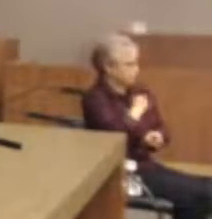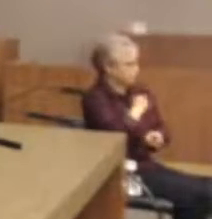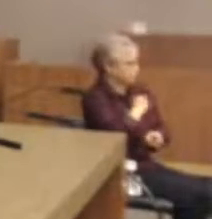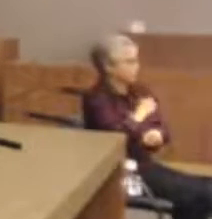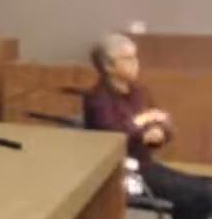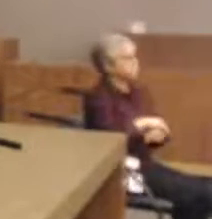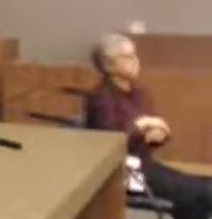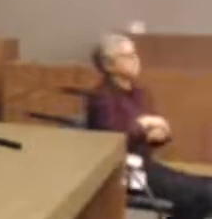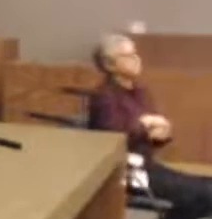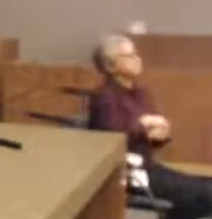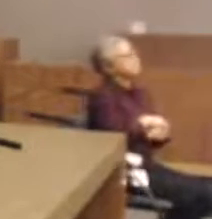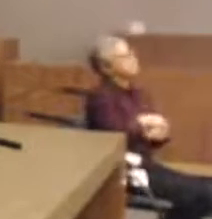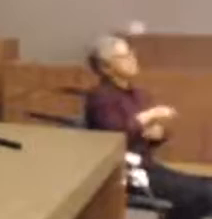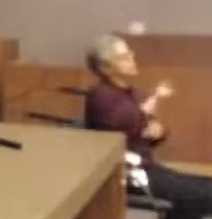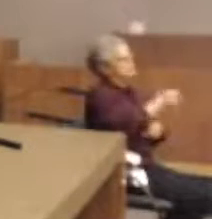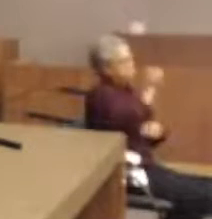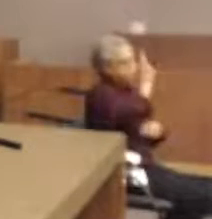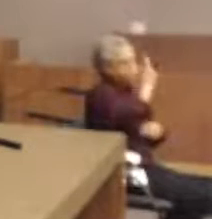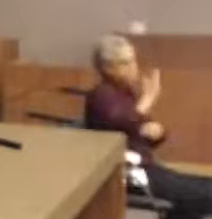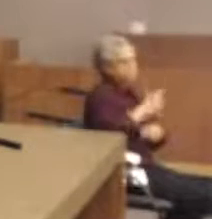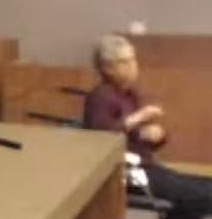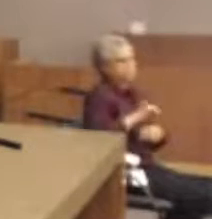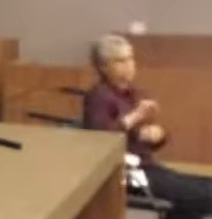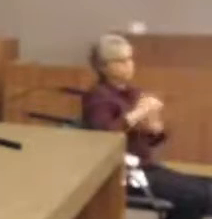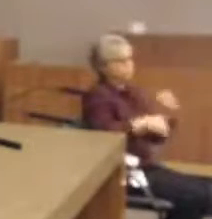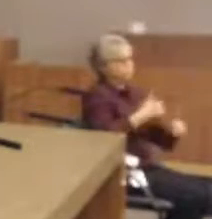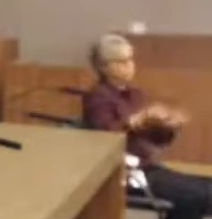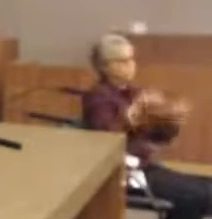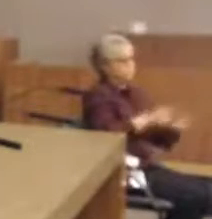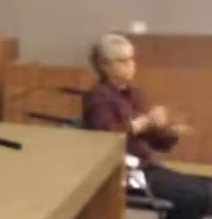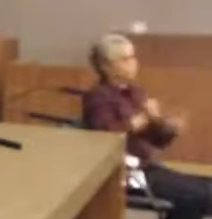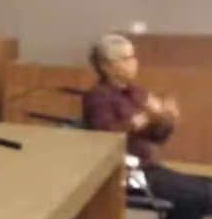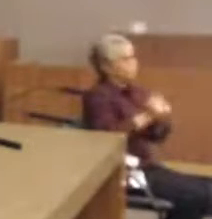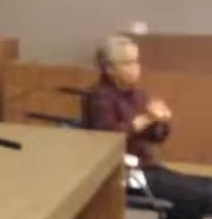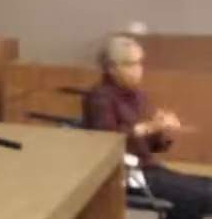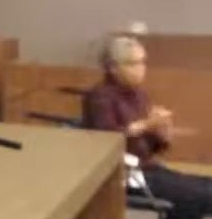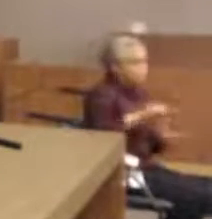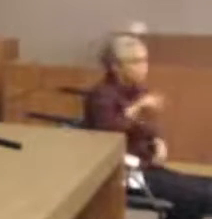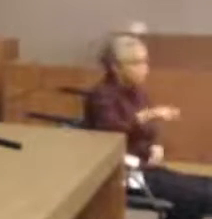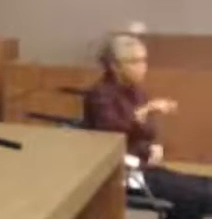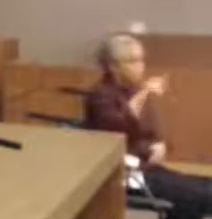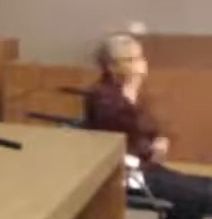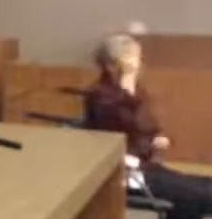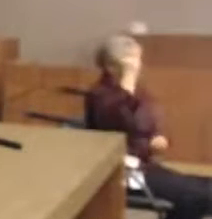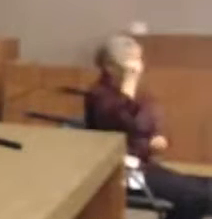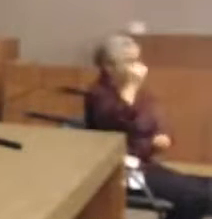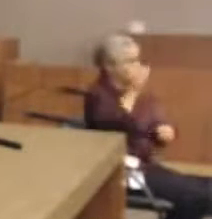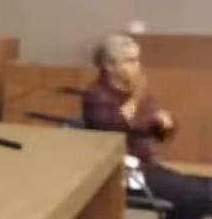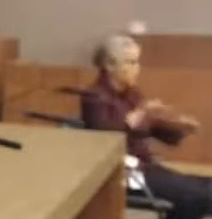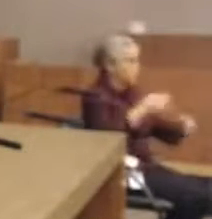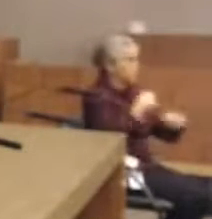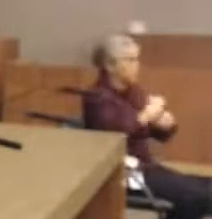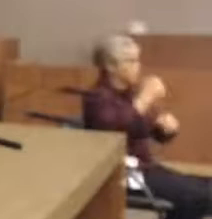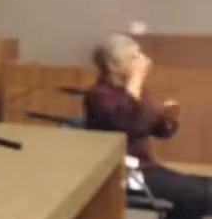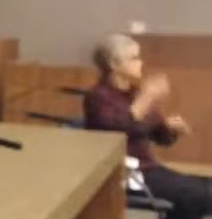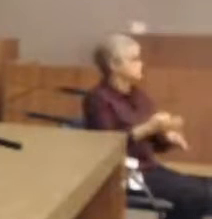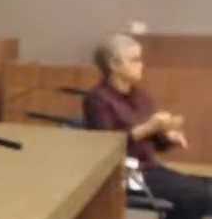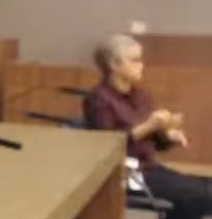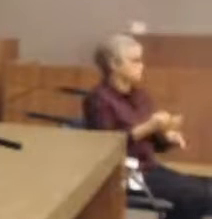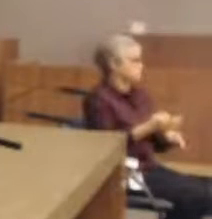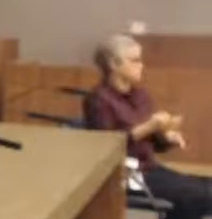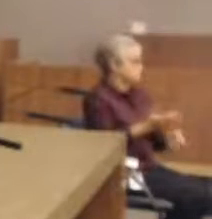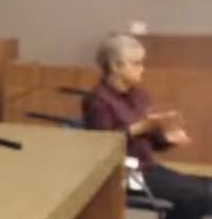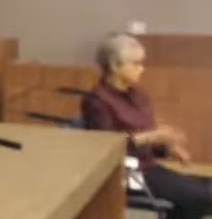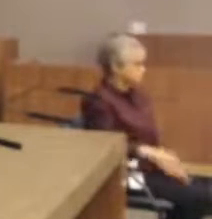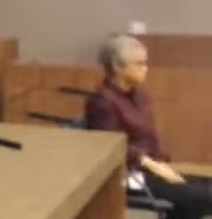this is a process that happened without your conscious will. Without you making decisions, this stuff is happening. All right, so now let's